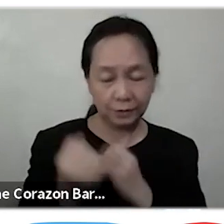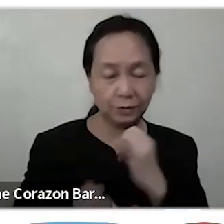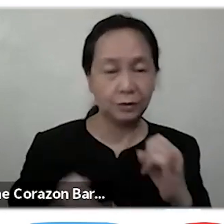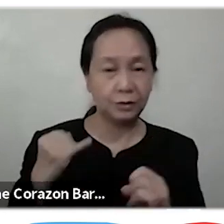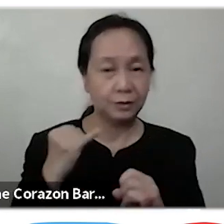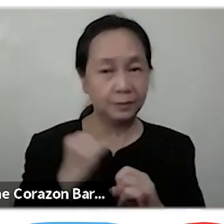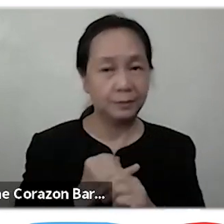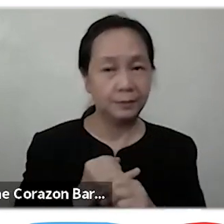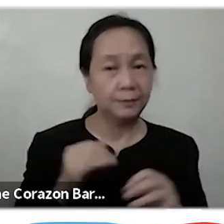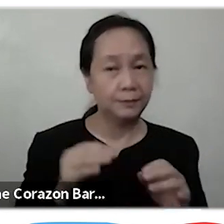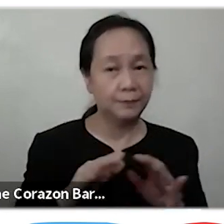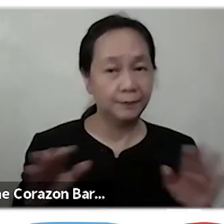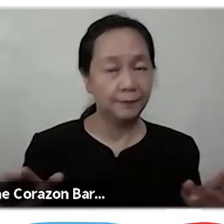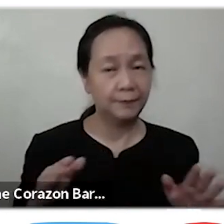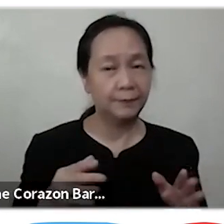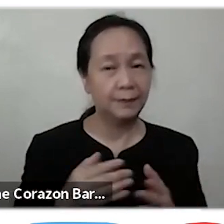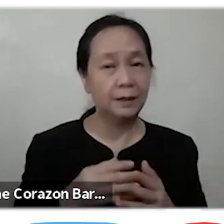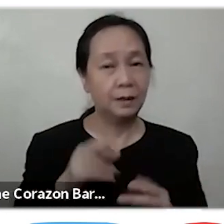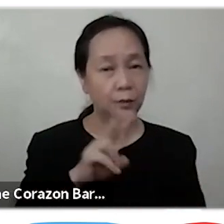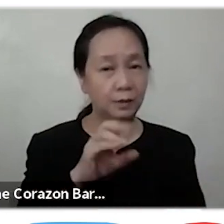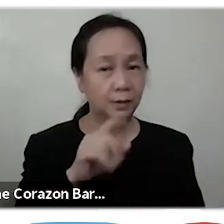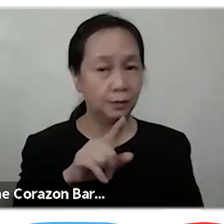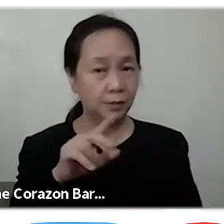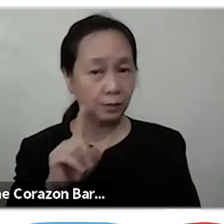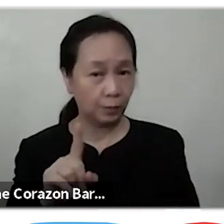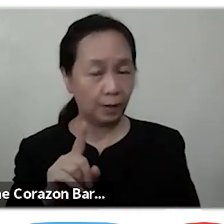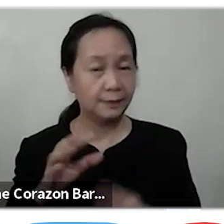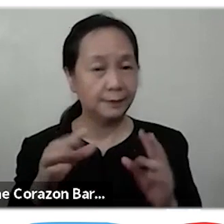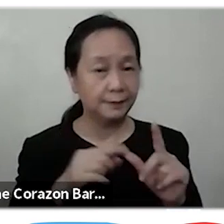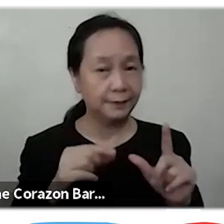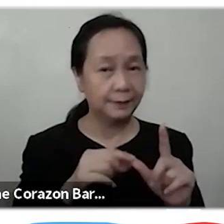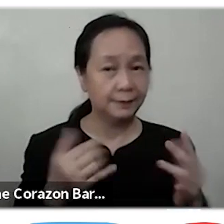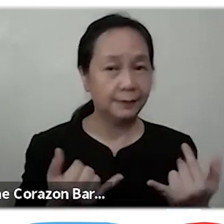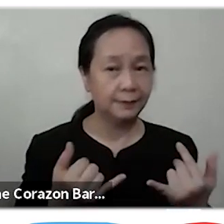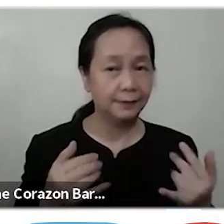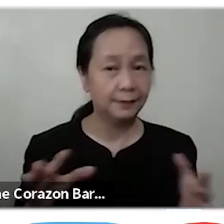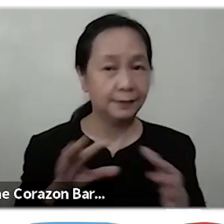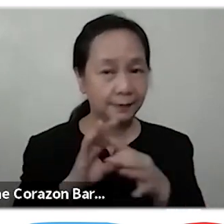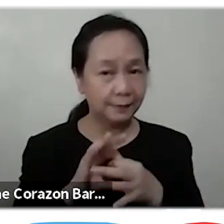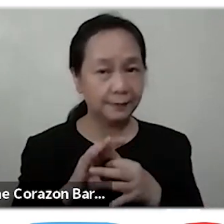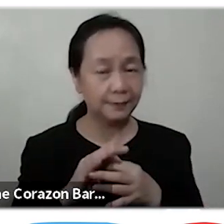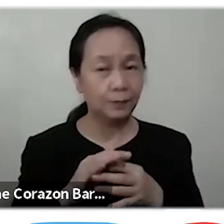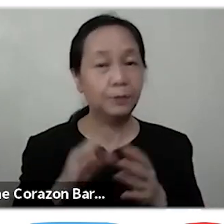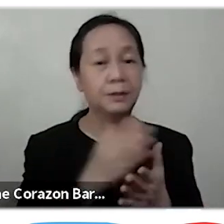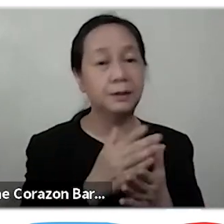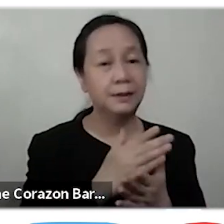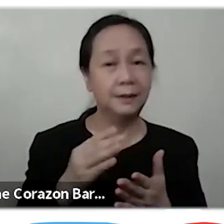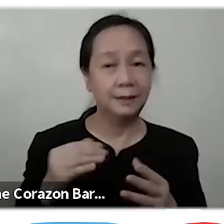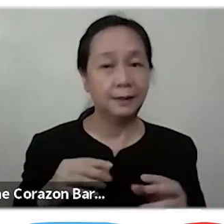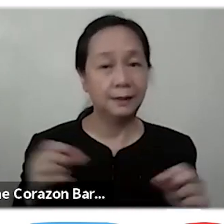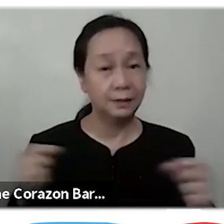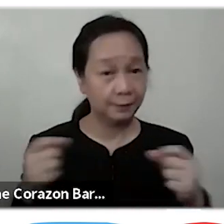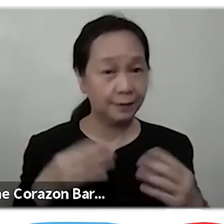Day 2021. So the link of the first draft of the toolkit will be shared in the chat box. You can check